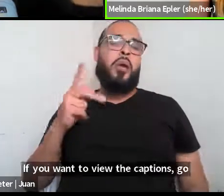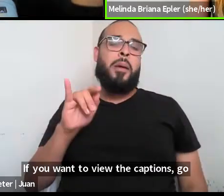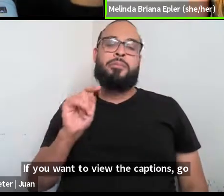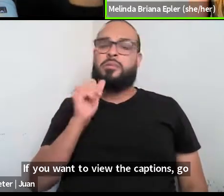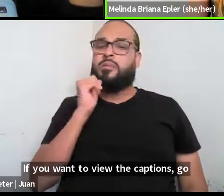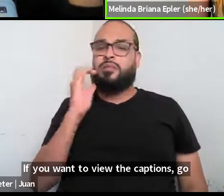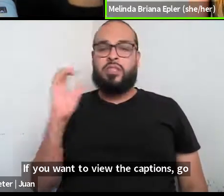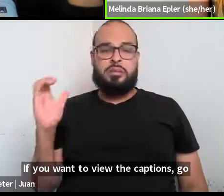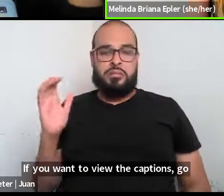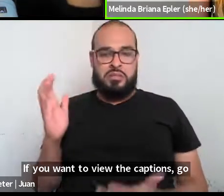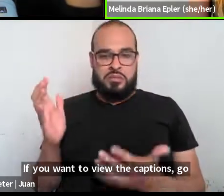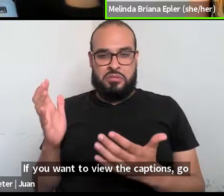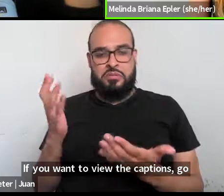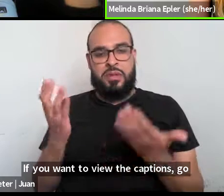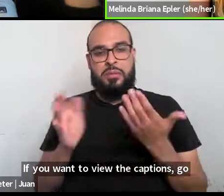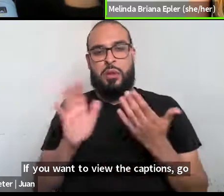So